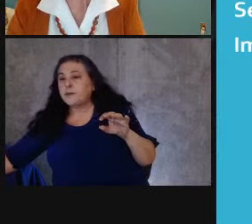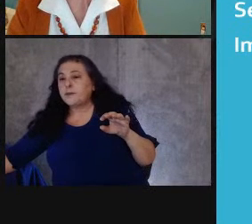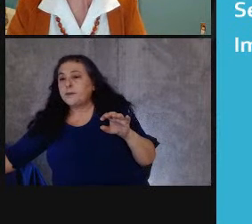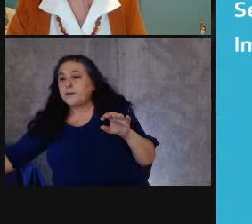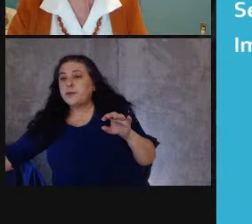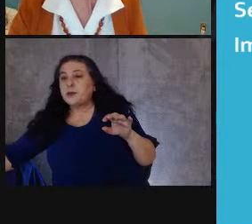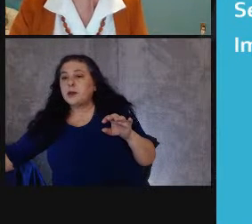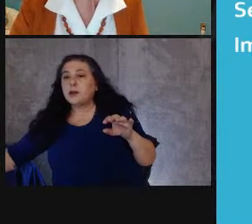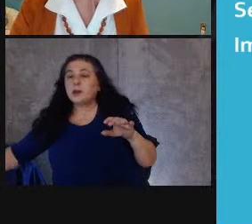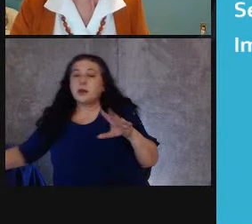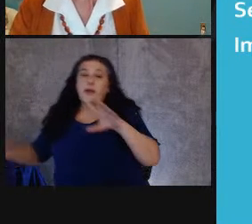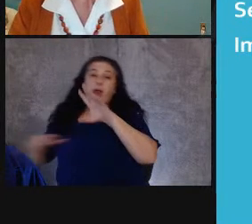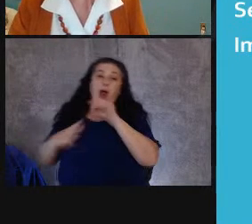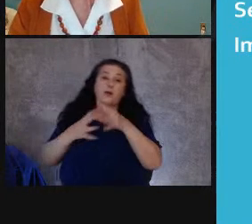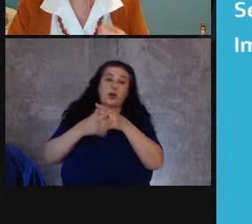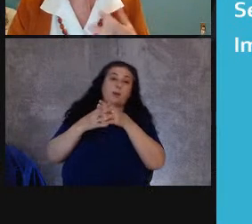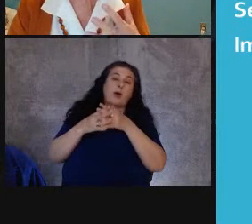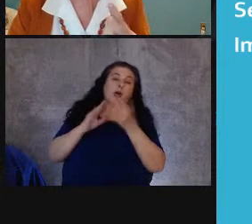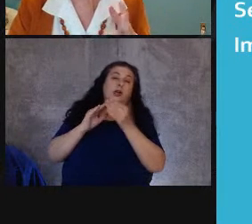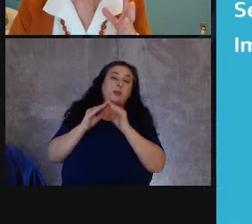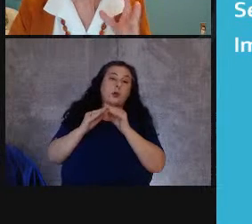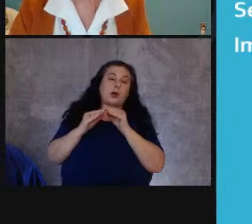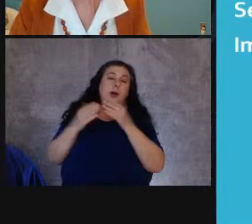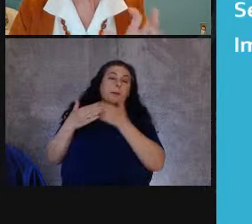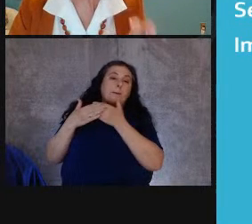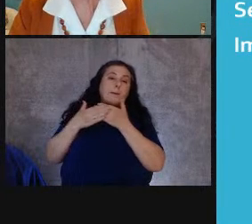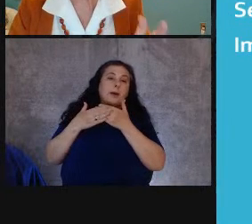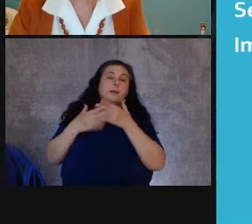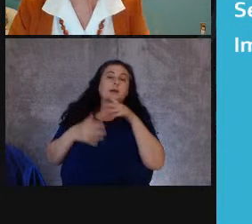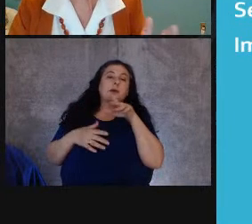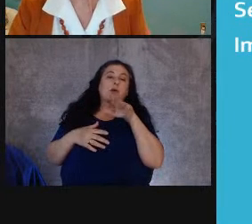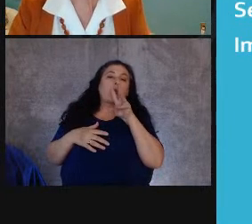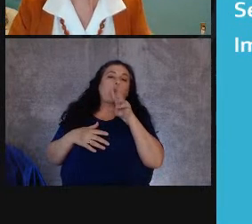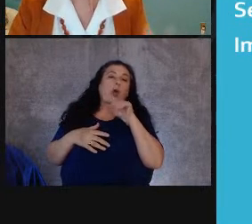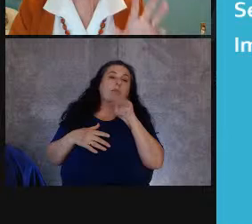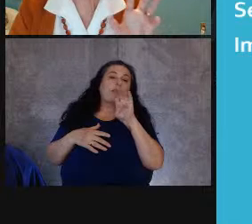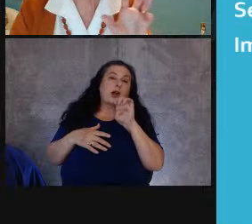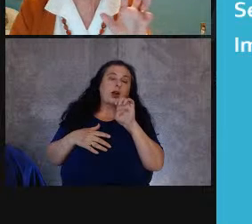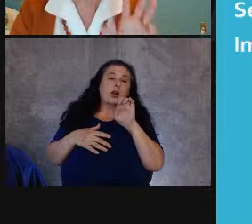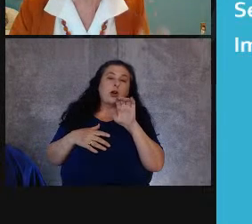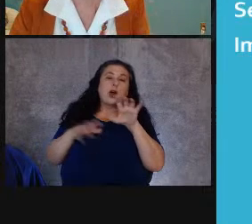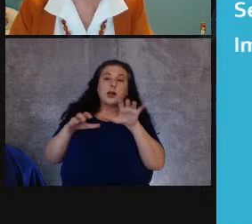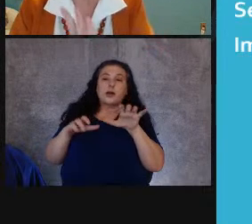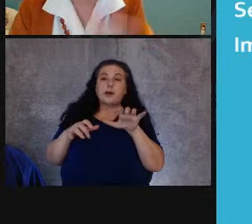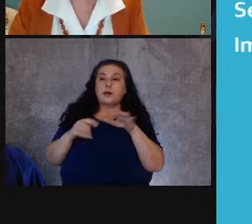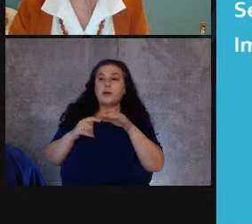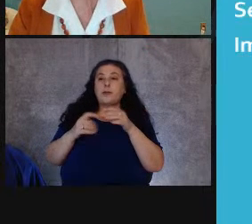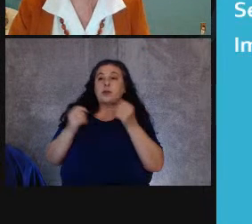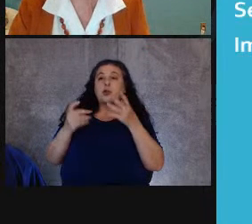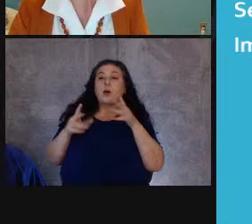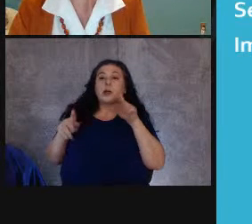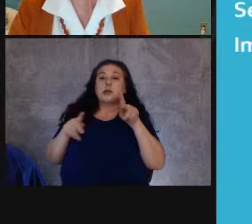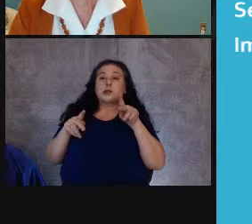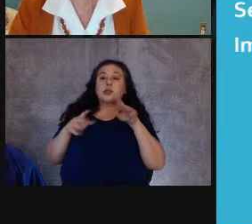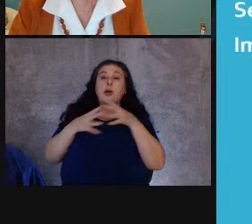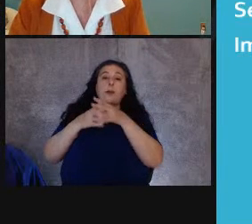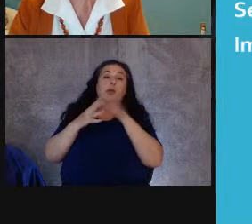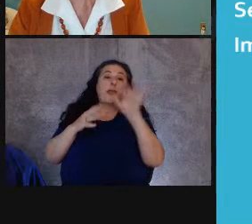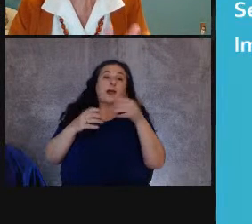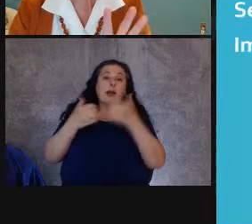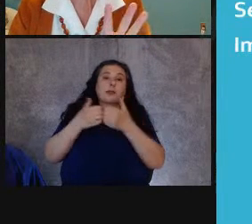the African American community. And because so much of America was racially